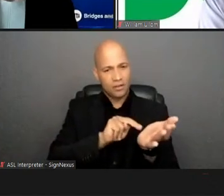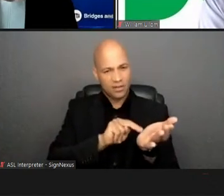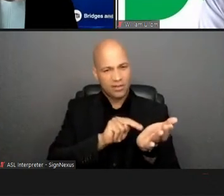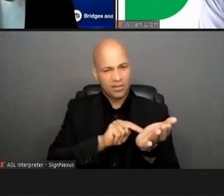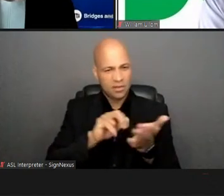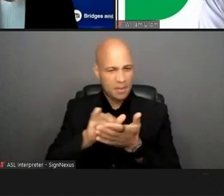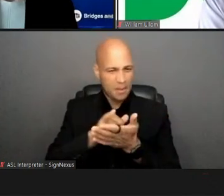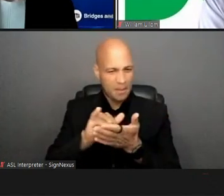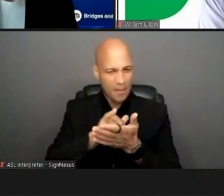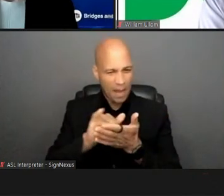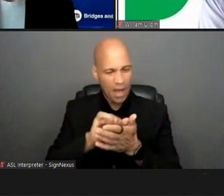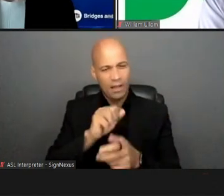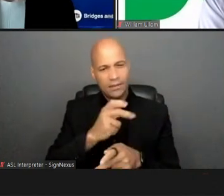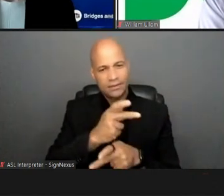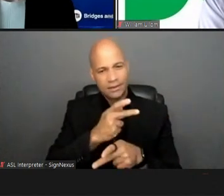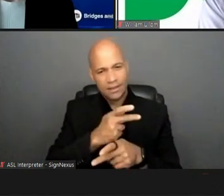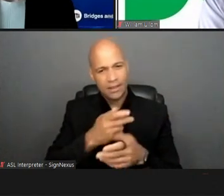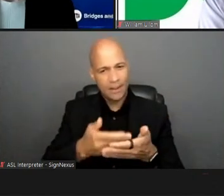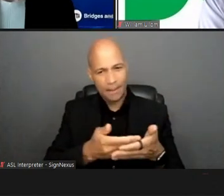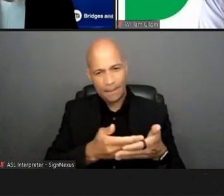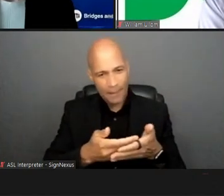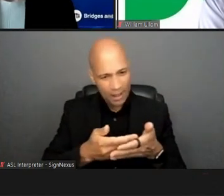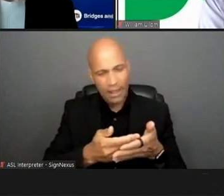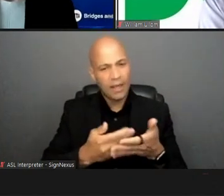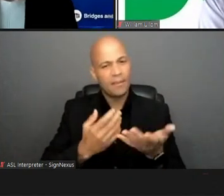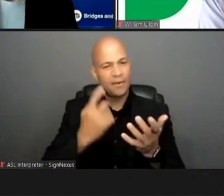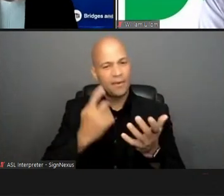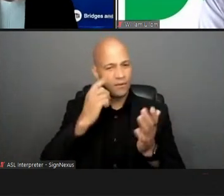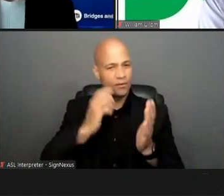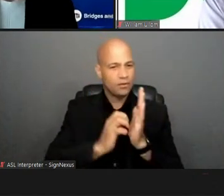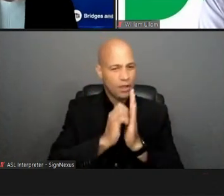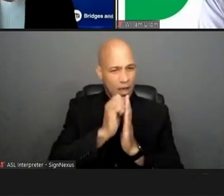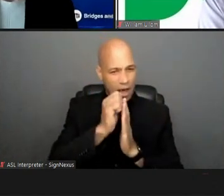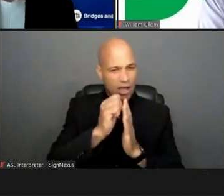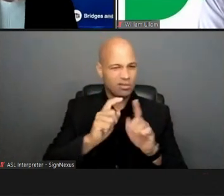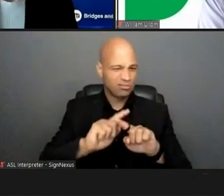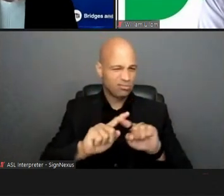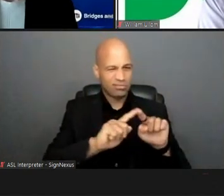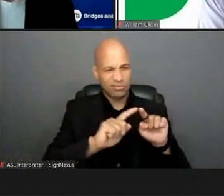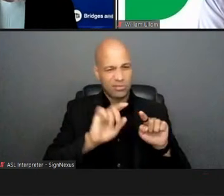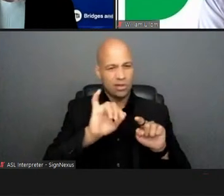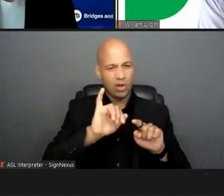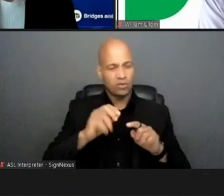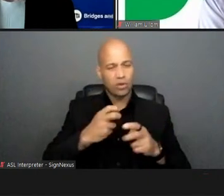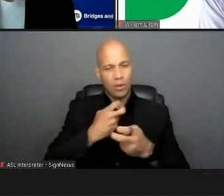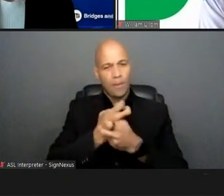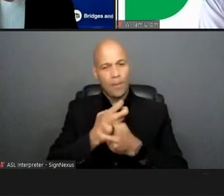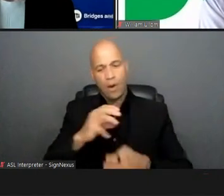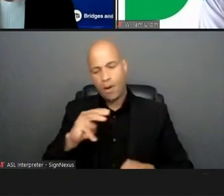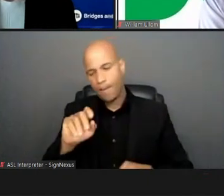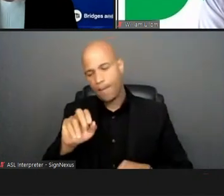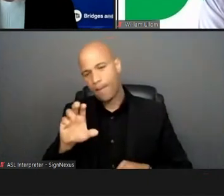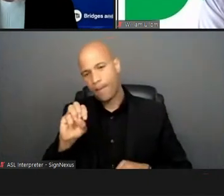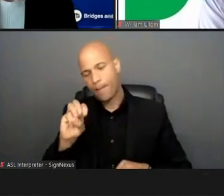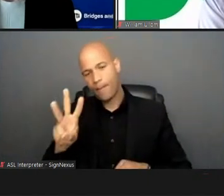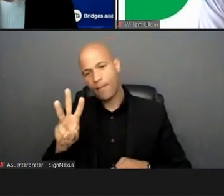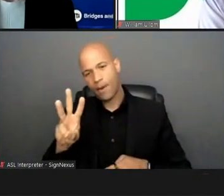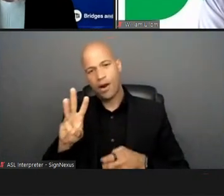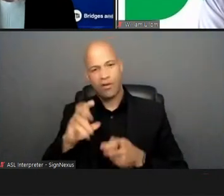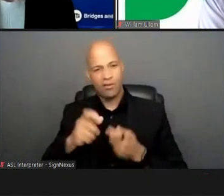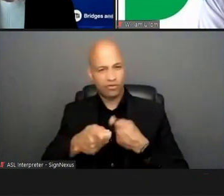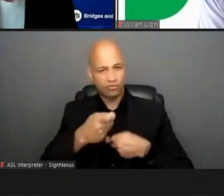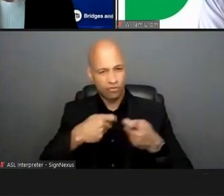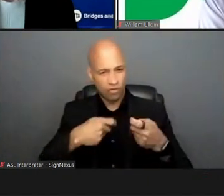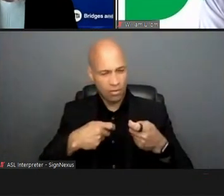Manhattan where we take care of babies children and young adults undergoing cancer treatments and receiving bone marrow transplants I've been a nurse there for the last 12 years I've